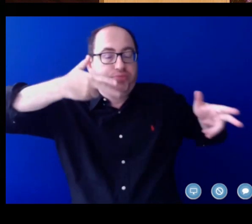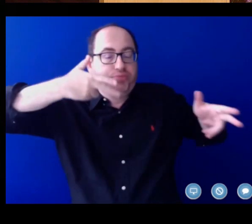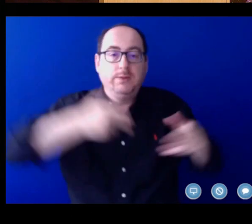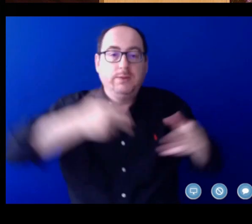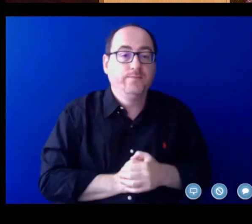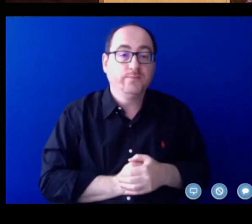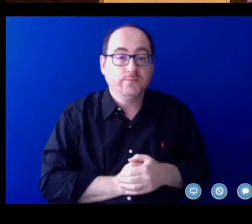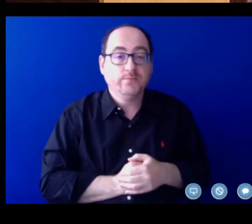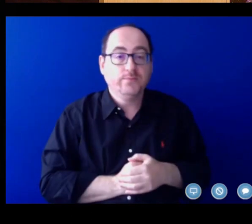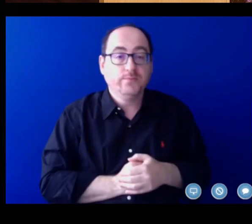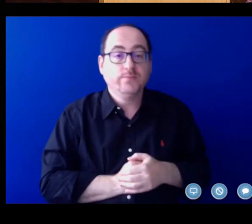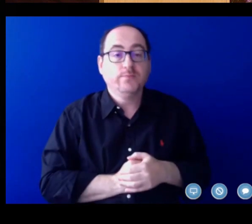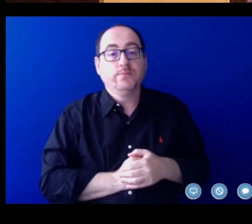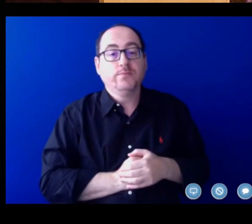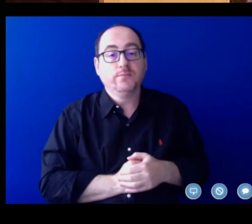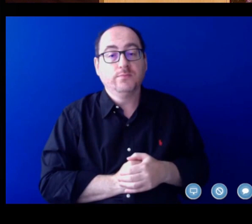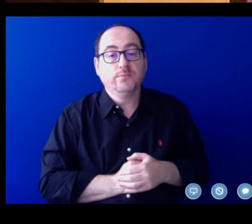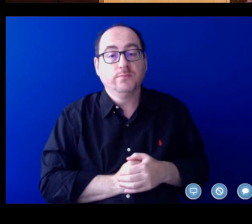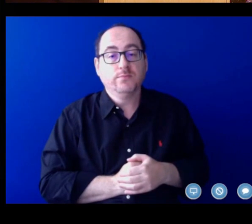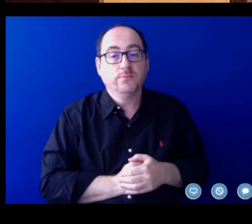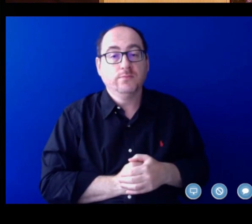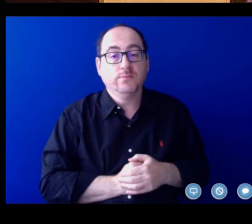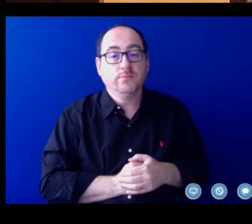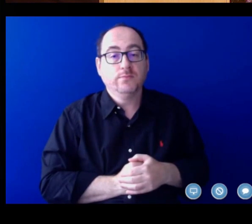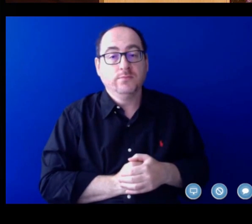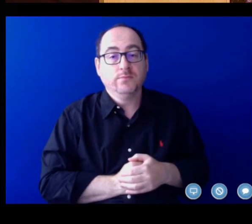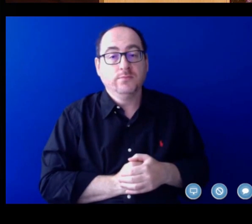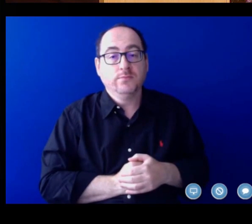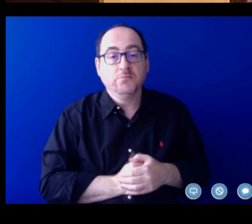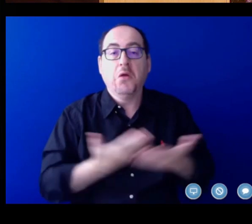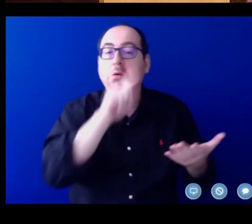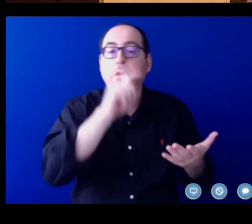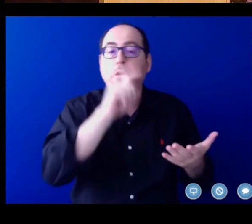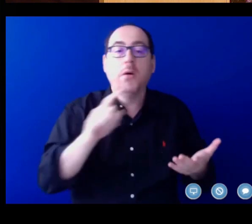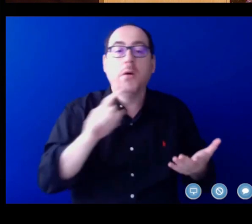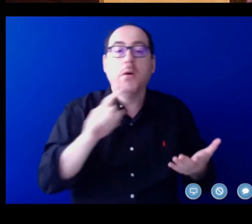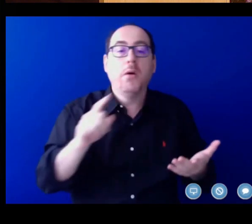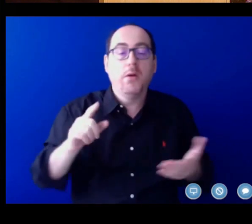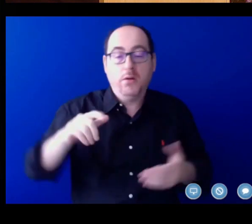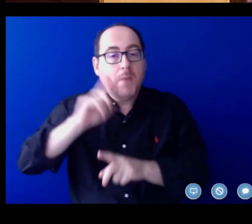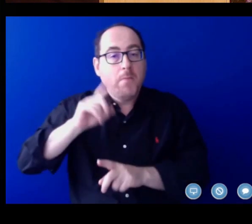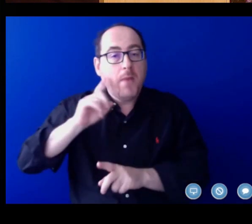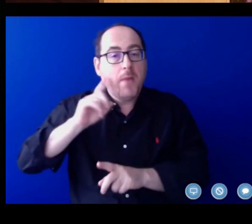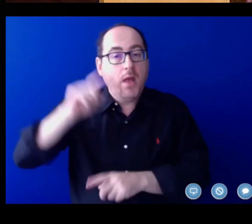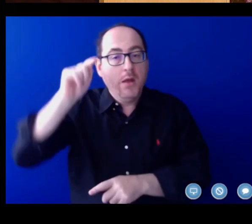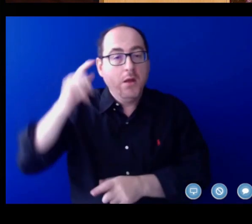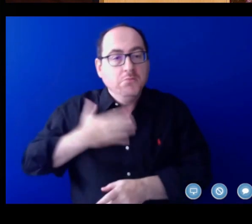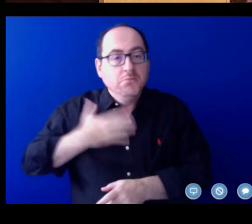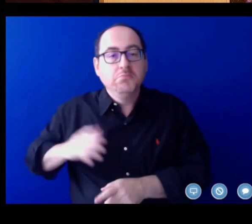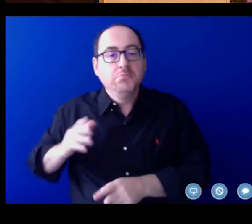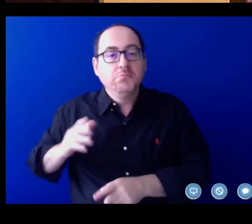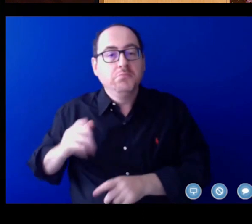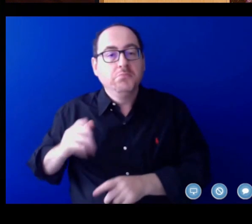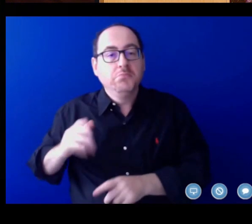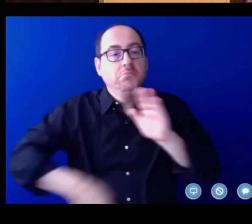was this decision? What happens if the mother wanted to go and the father said to stay, and something happens, someone dies? How do they live with